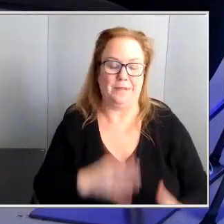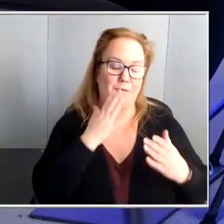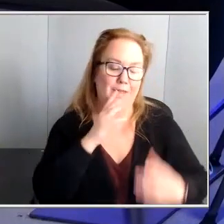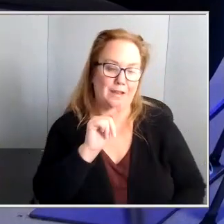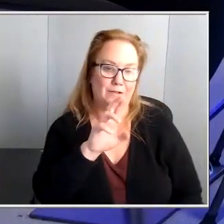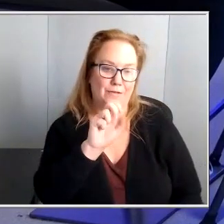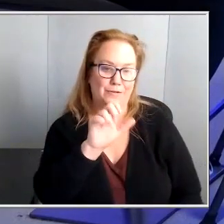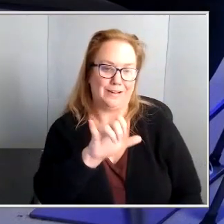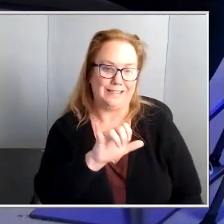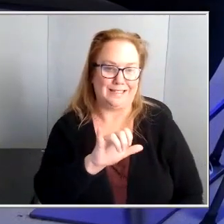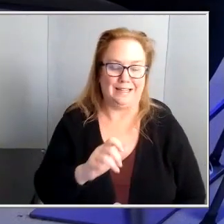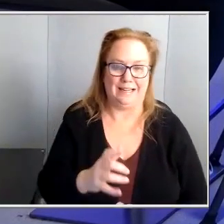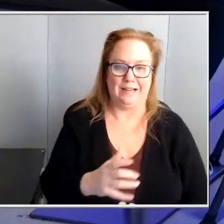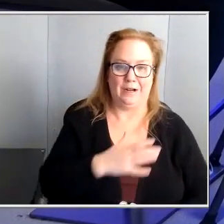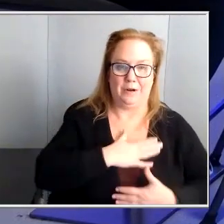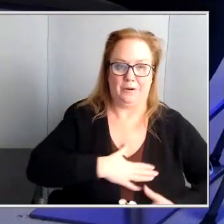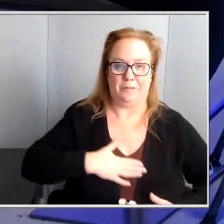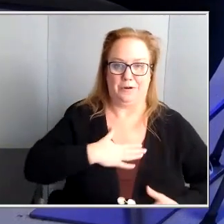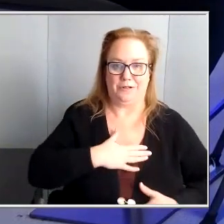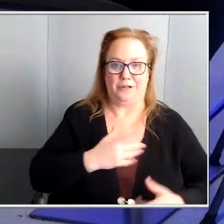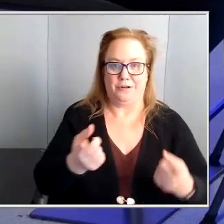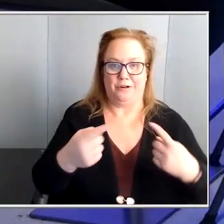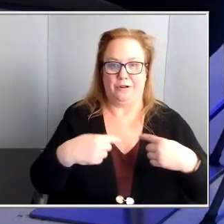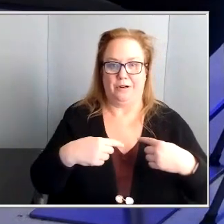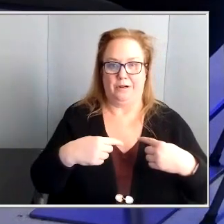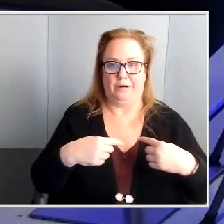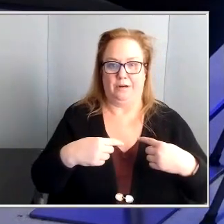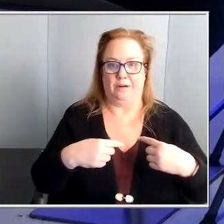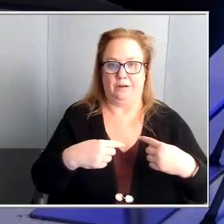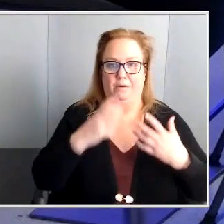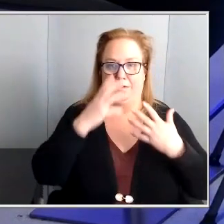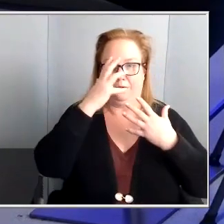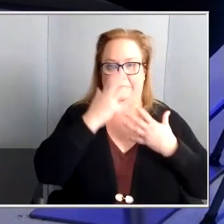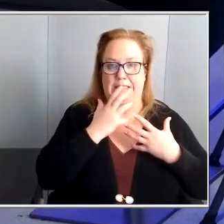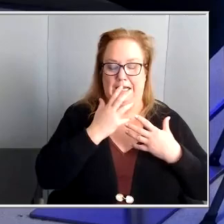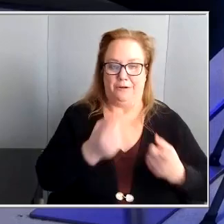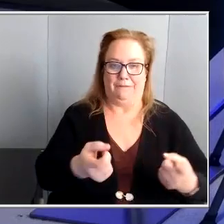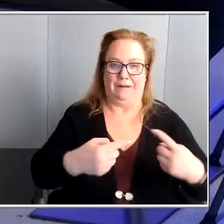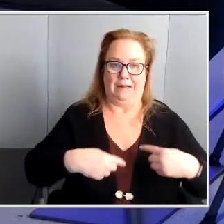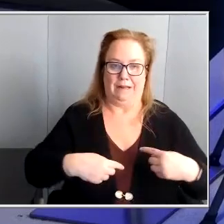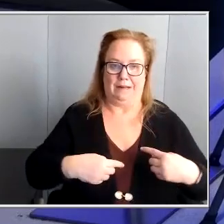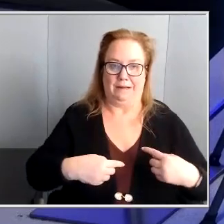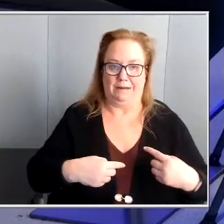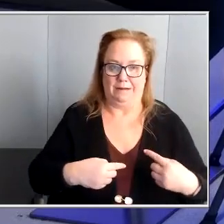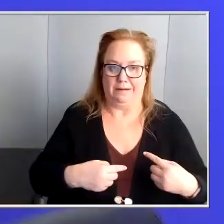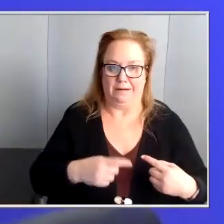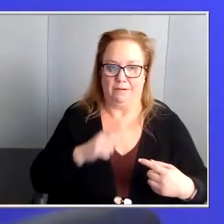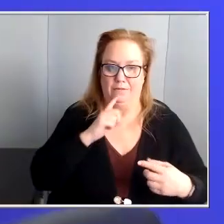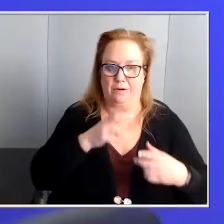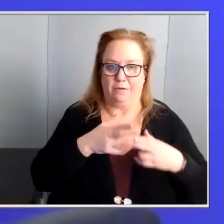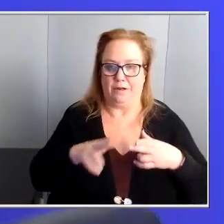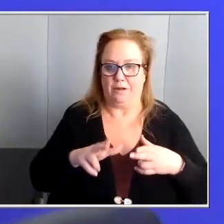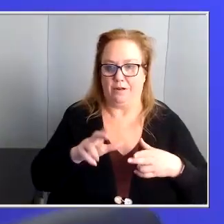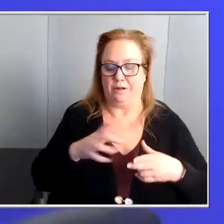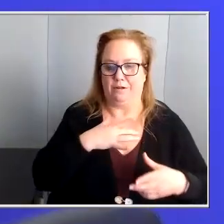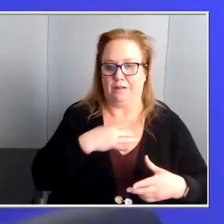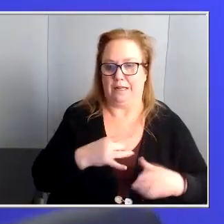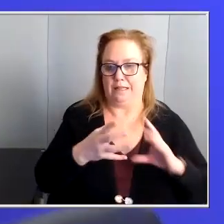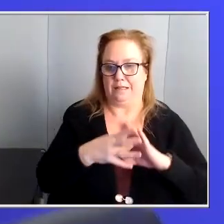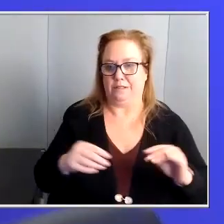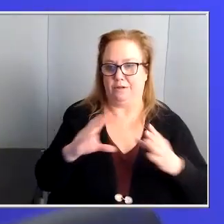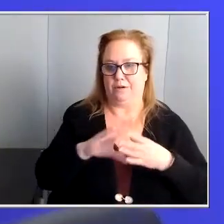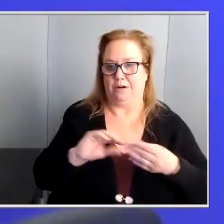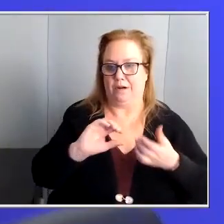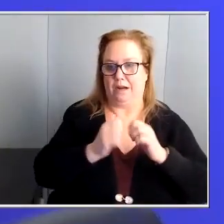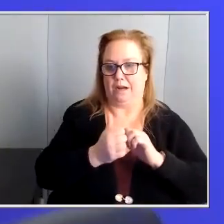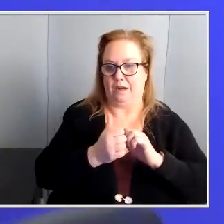doing that, and we appreciate that you're here. We're sad you have to be here, though. But real quick, you'll like that story of how I actually